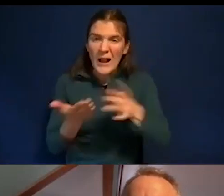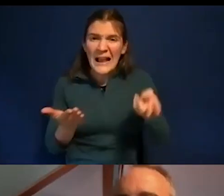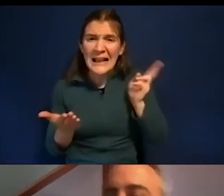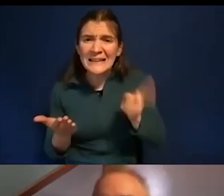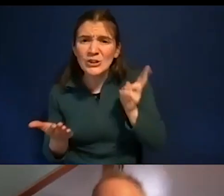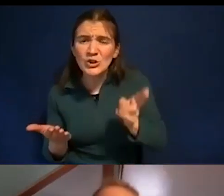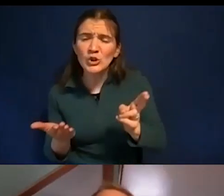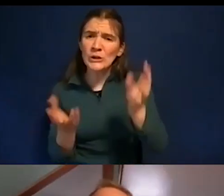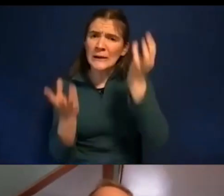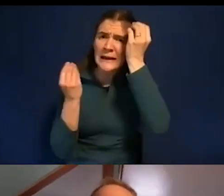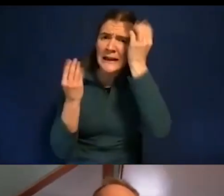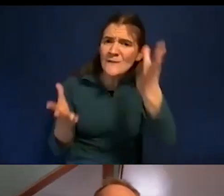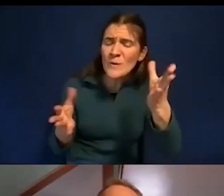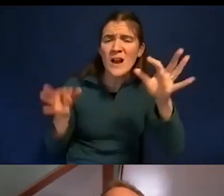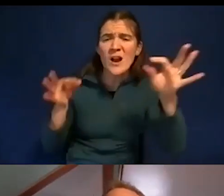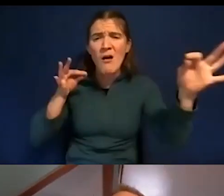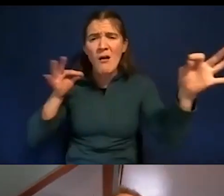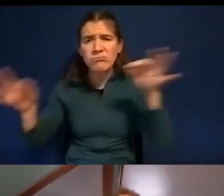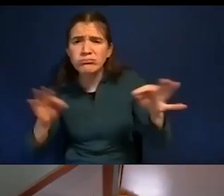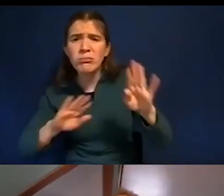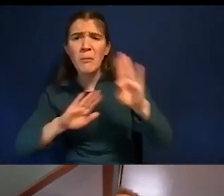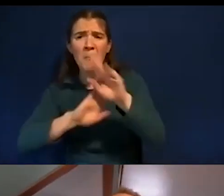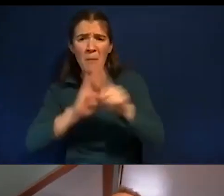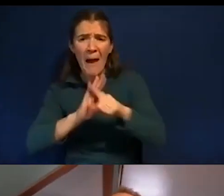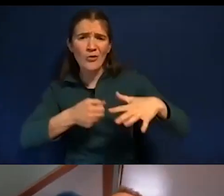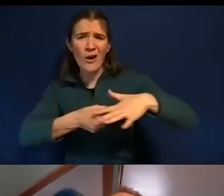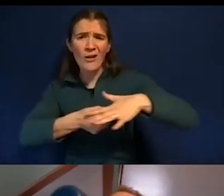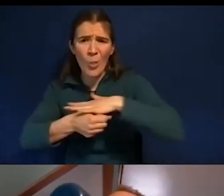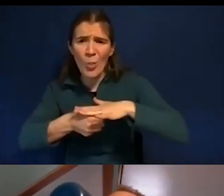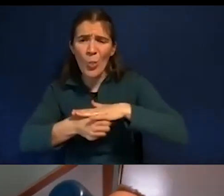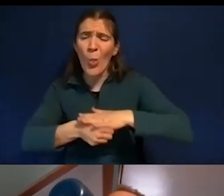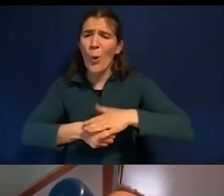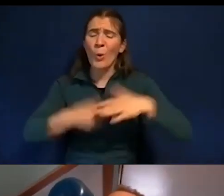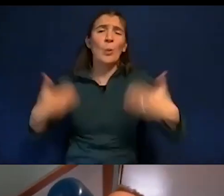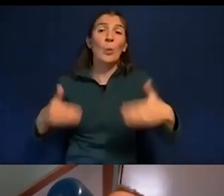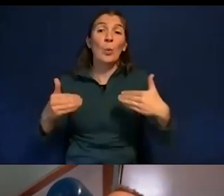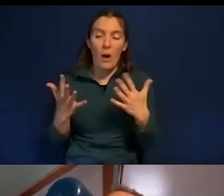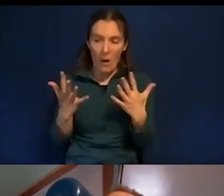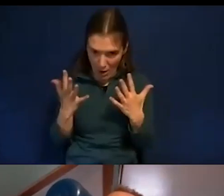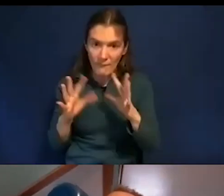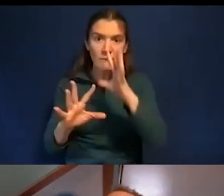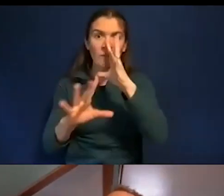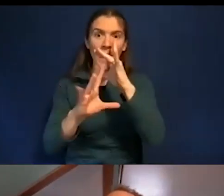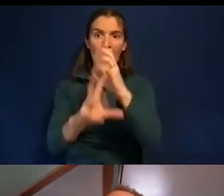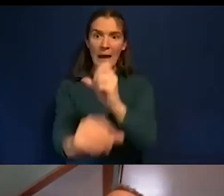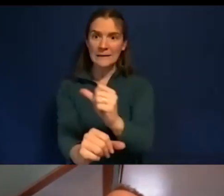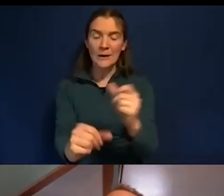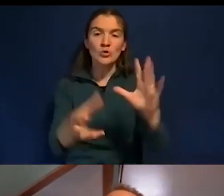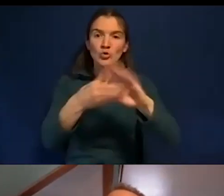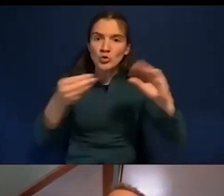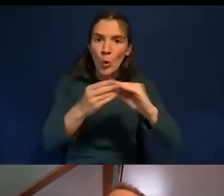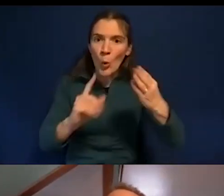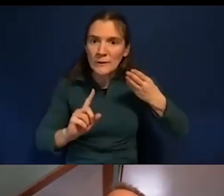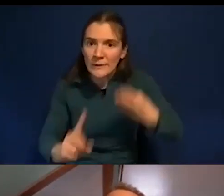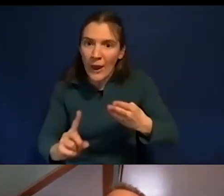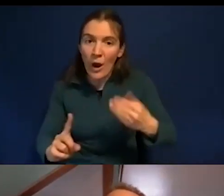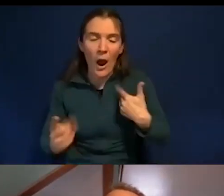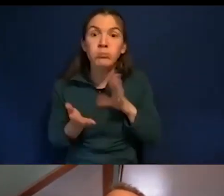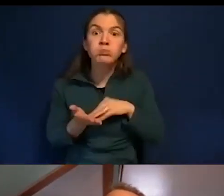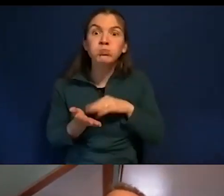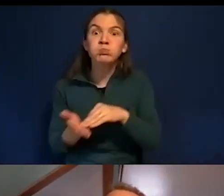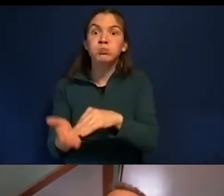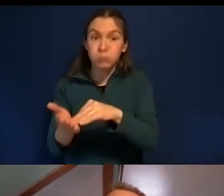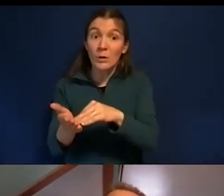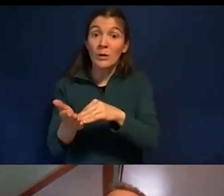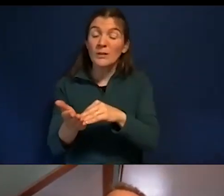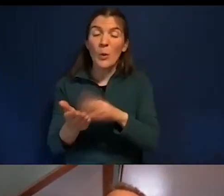and this project is really, really fascinating, and I've already learned a lot. So just